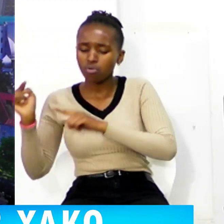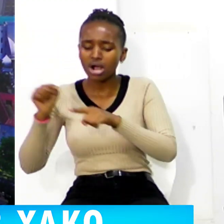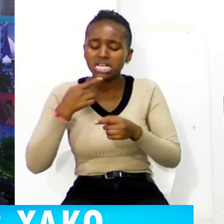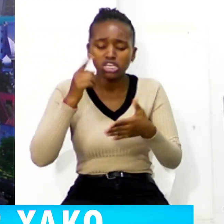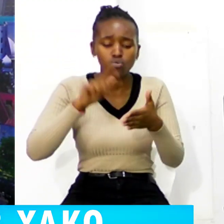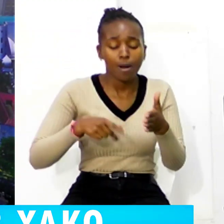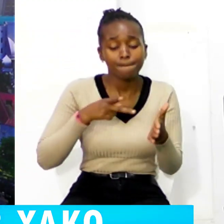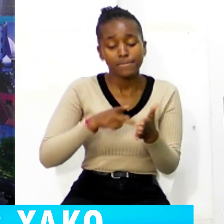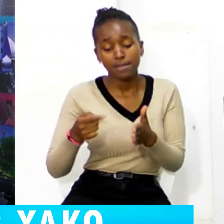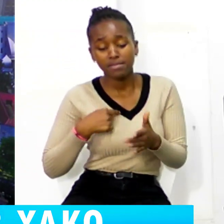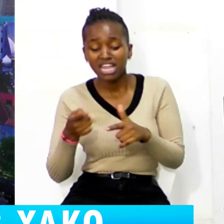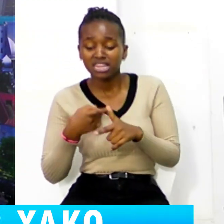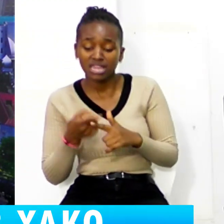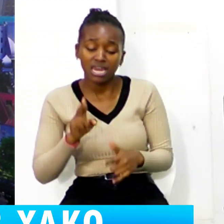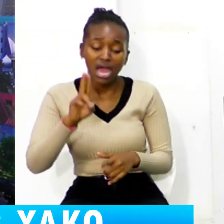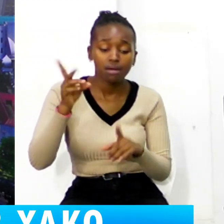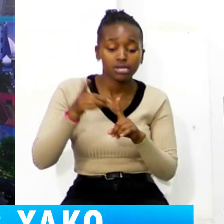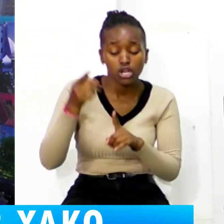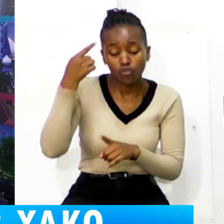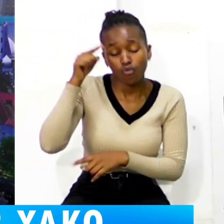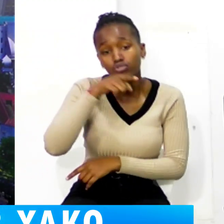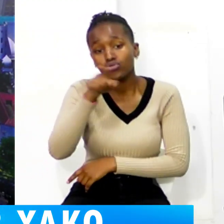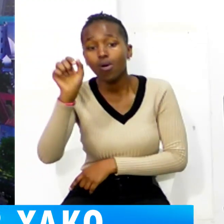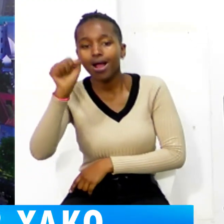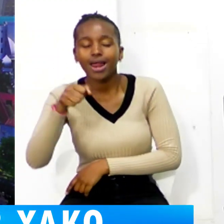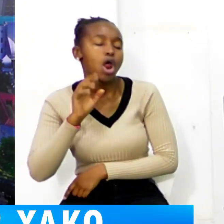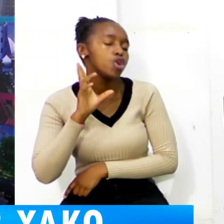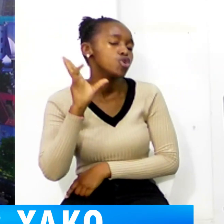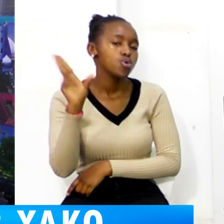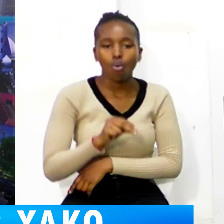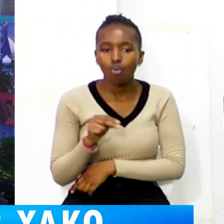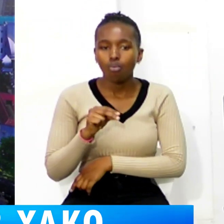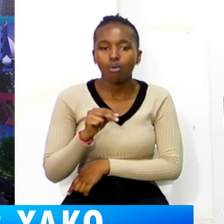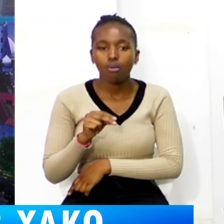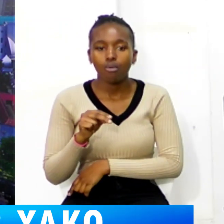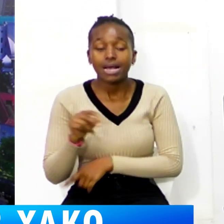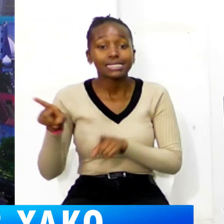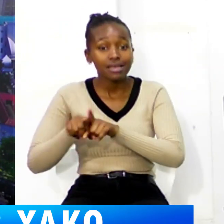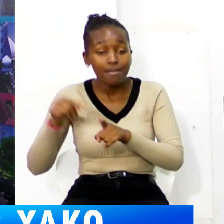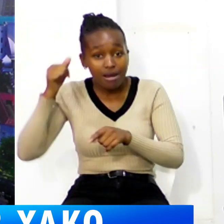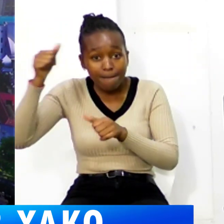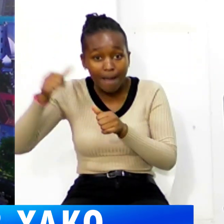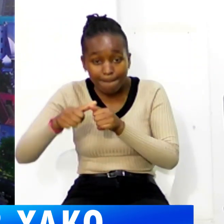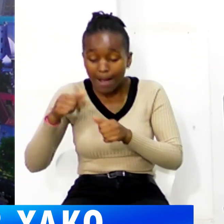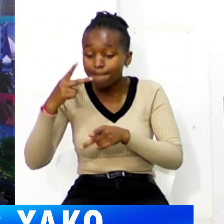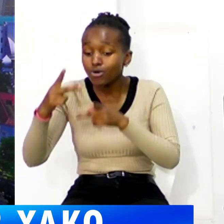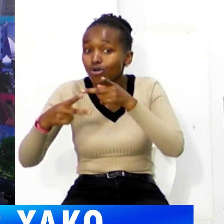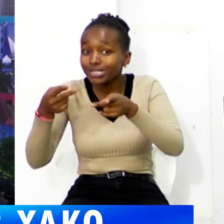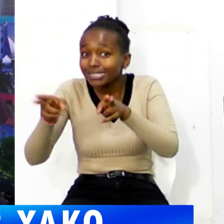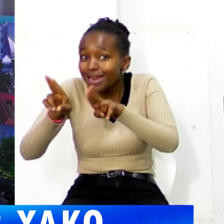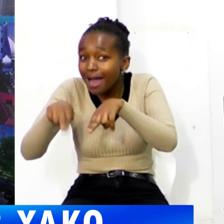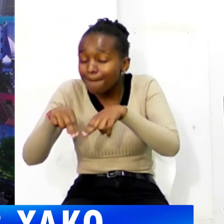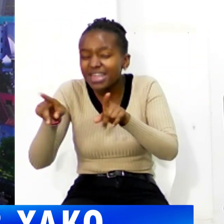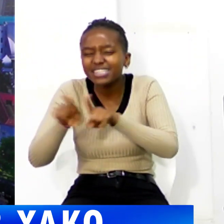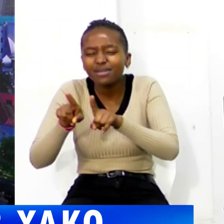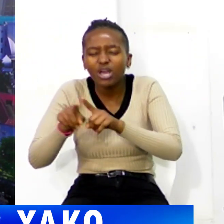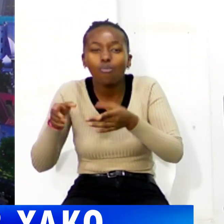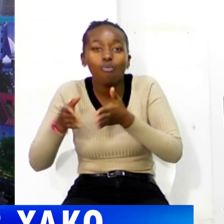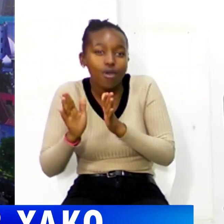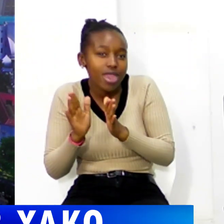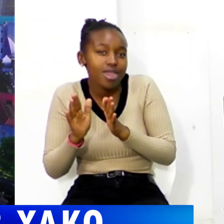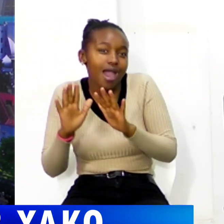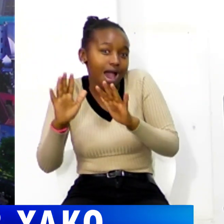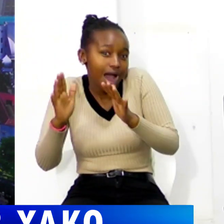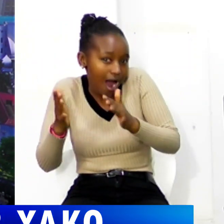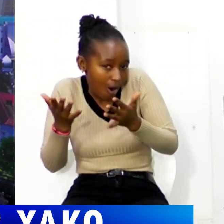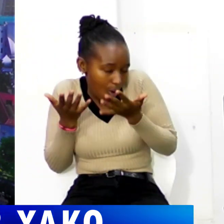do it for you. Number three is that the process is exactly the same as the way you handle loading of your token to the meter.